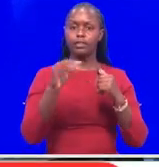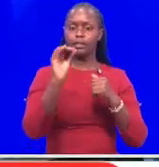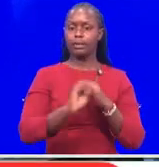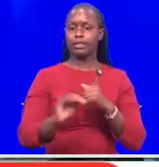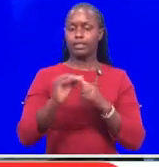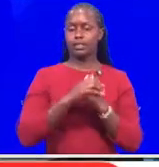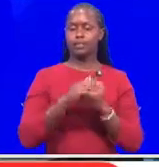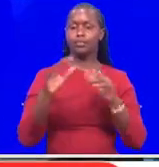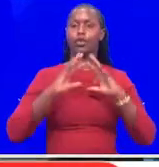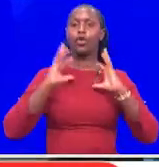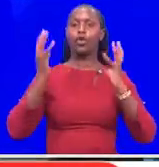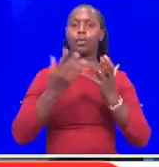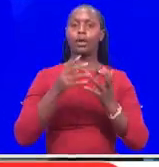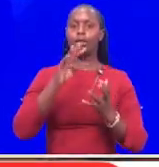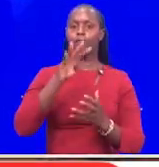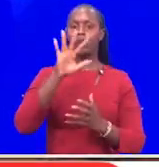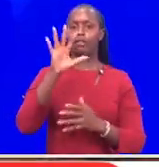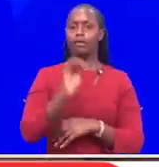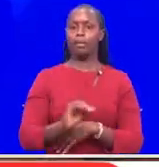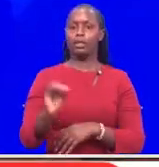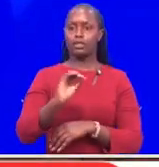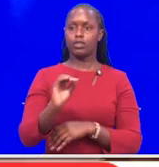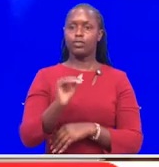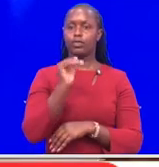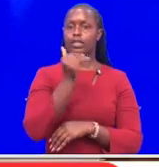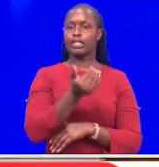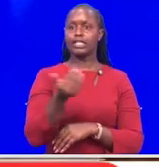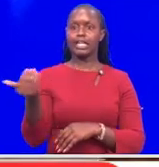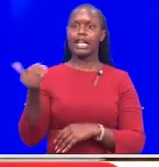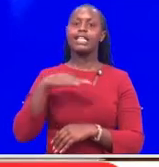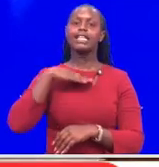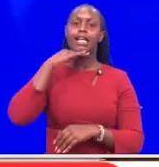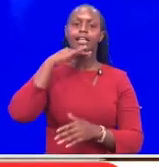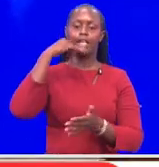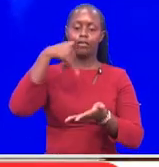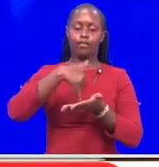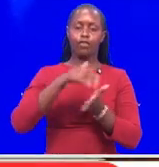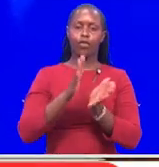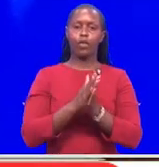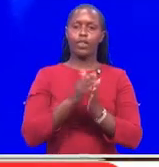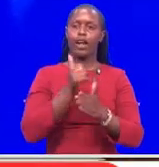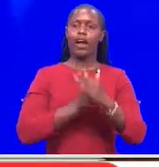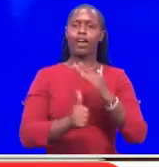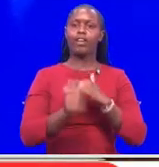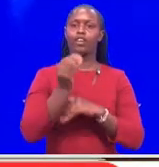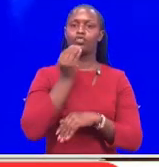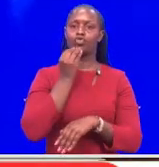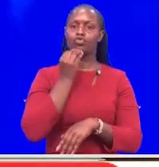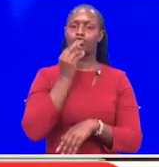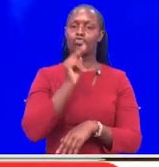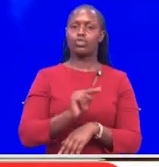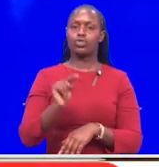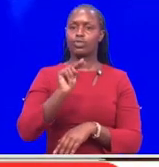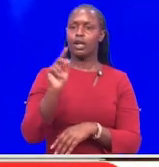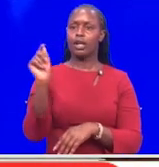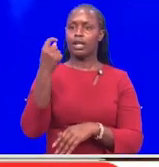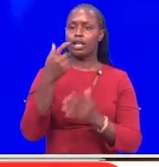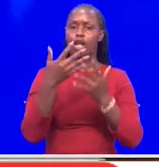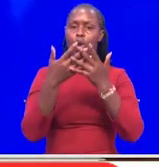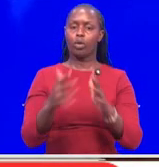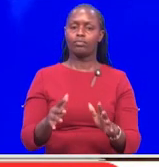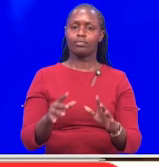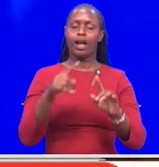Globally, 45% of child deaths are associated with undernutrition. In 2014 alone, Kenya lost a total